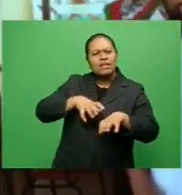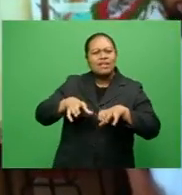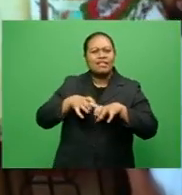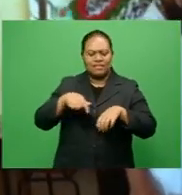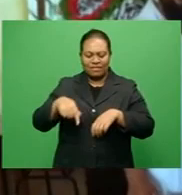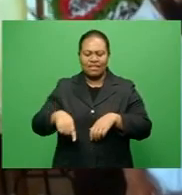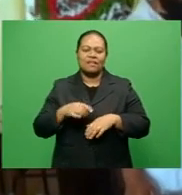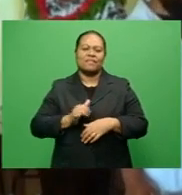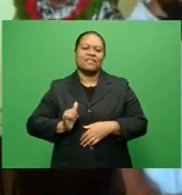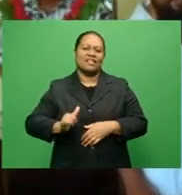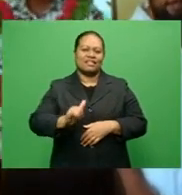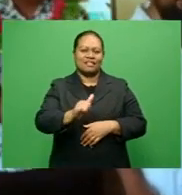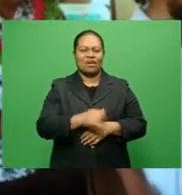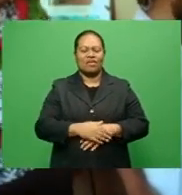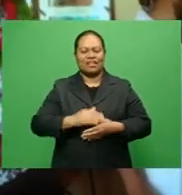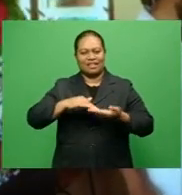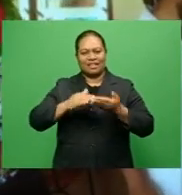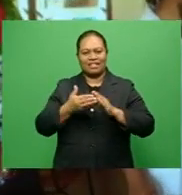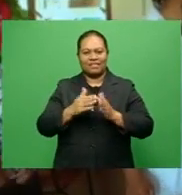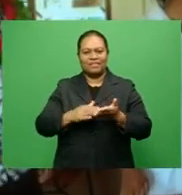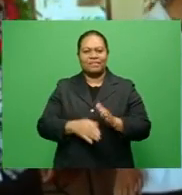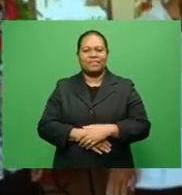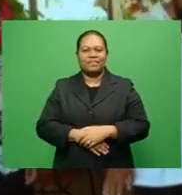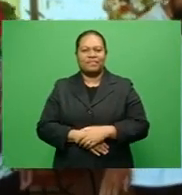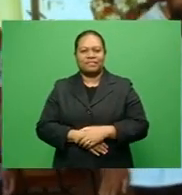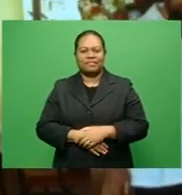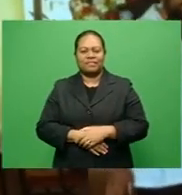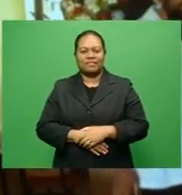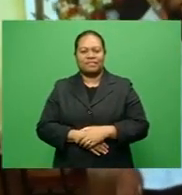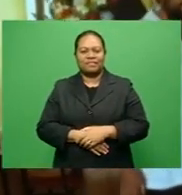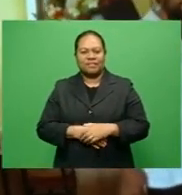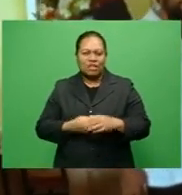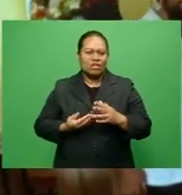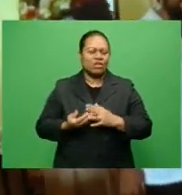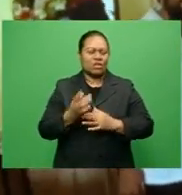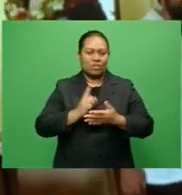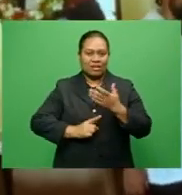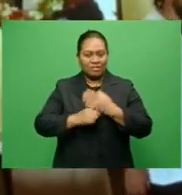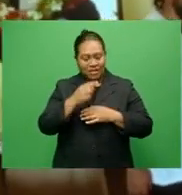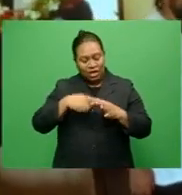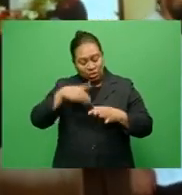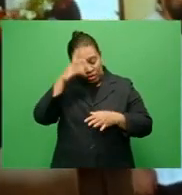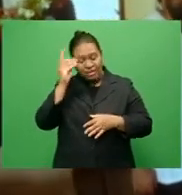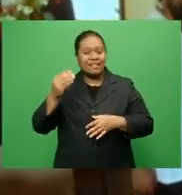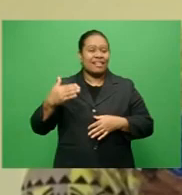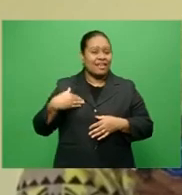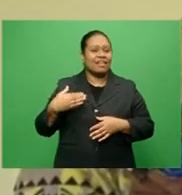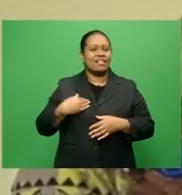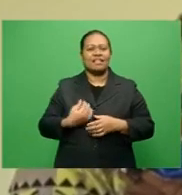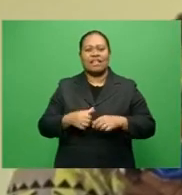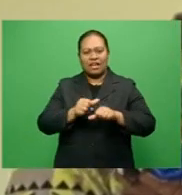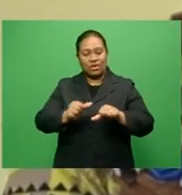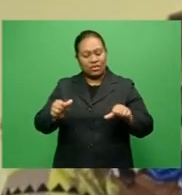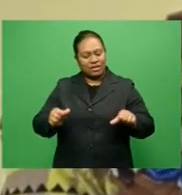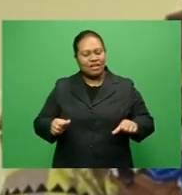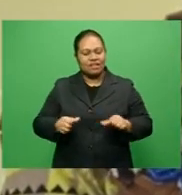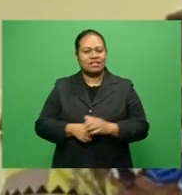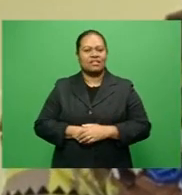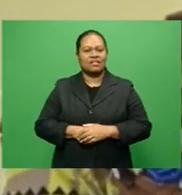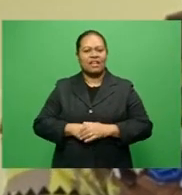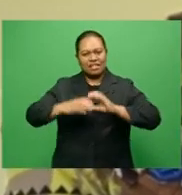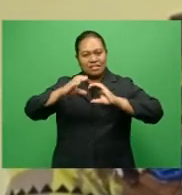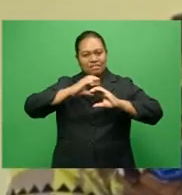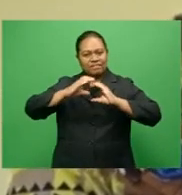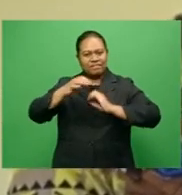community, in your community, through things such as education, health, agriculture, telecommunication,